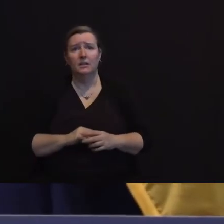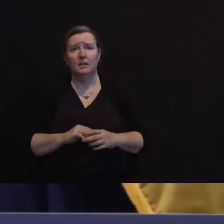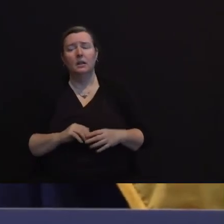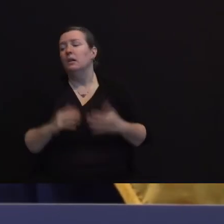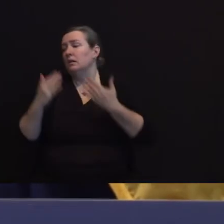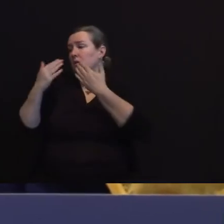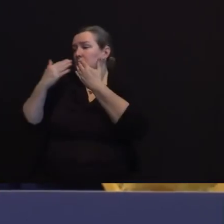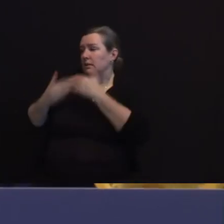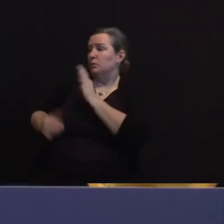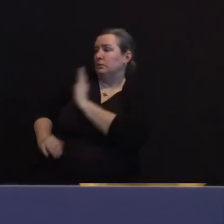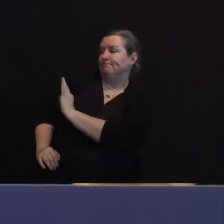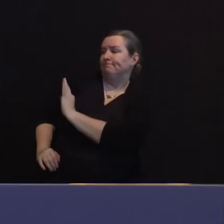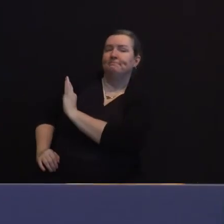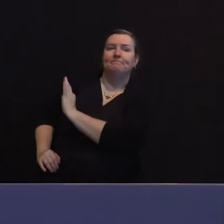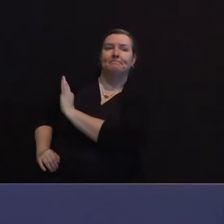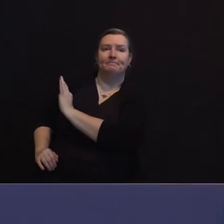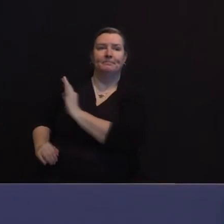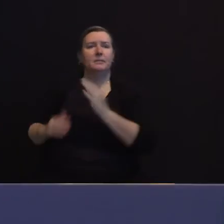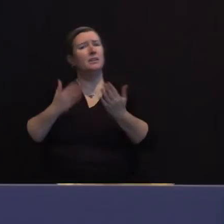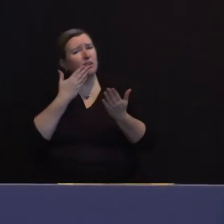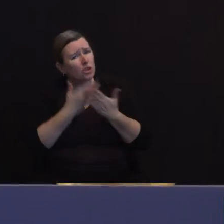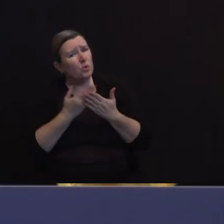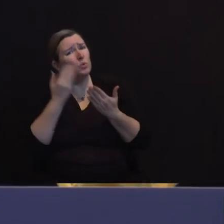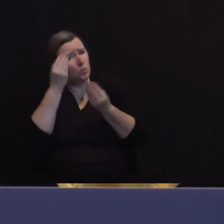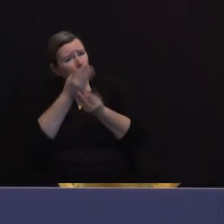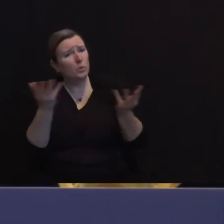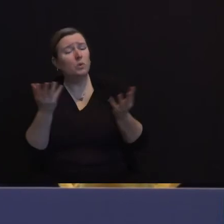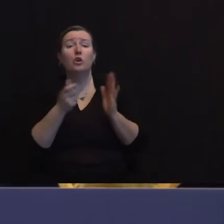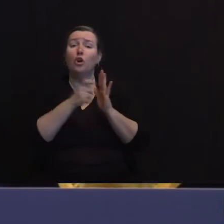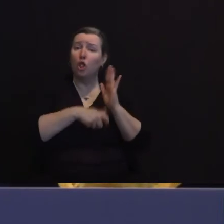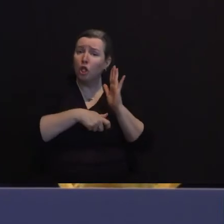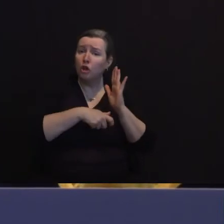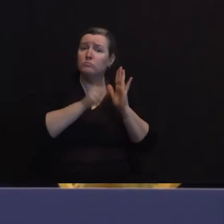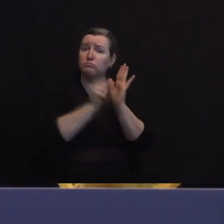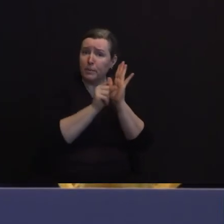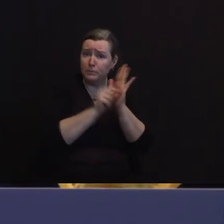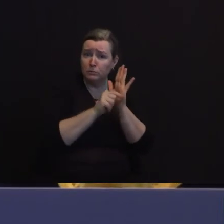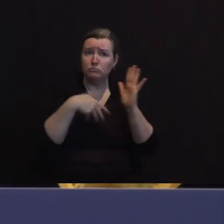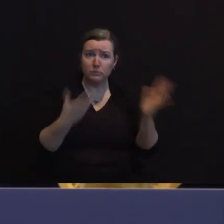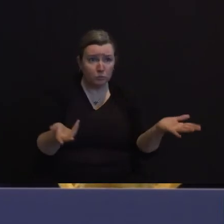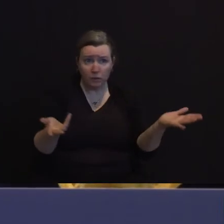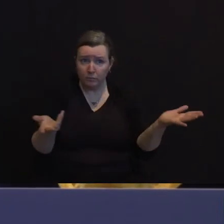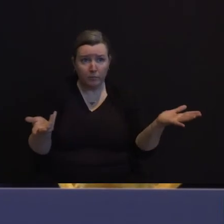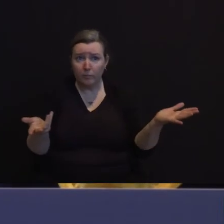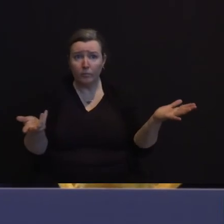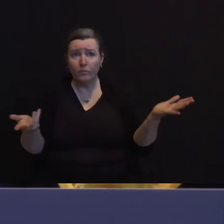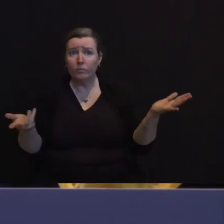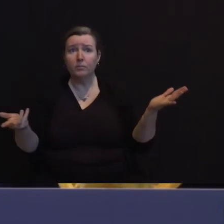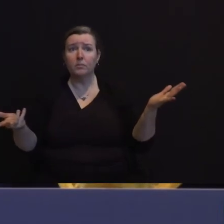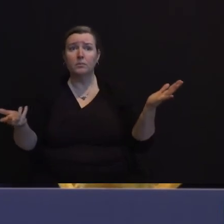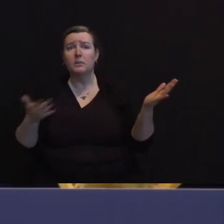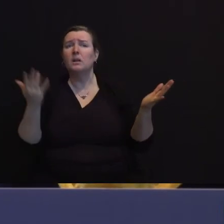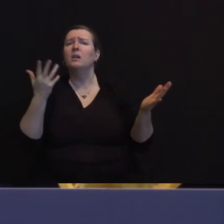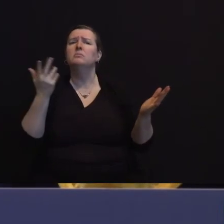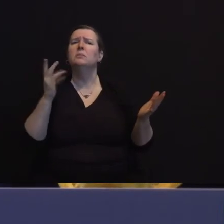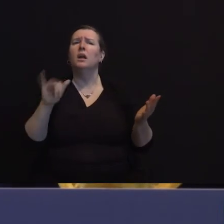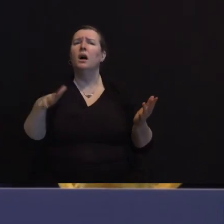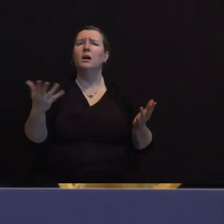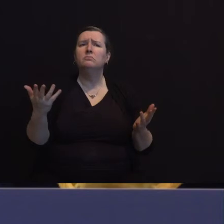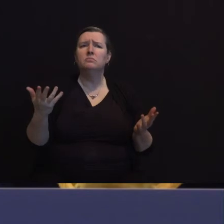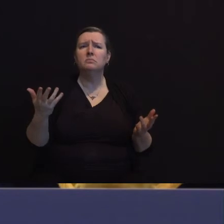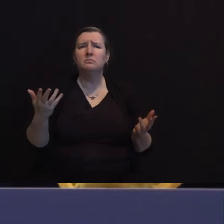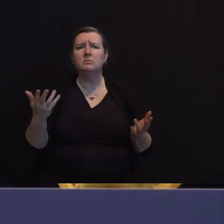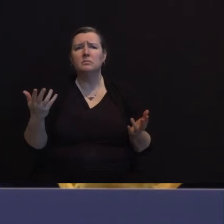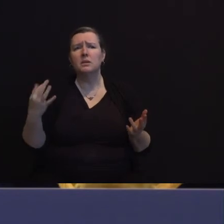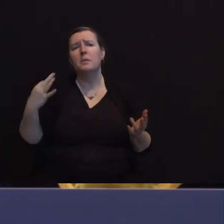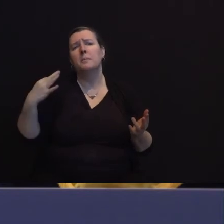lately. I know David Leonhardt in the Times wrote something about the benefits of restricting travel. Now, we spent most of our time in the past almost year